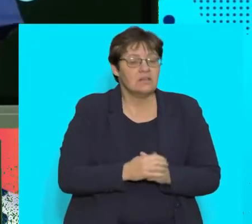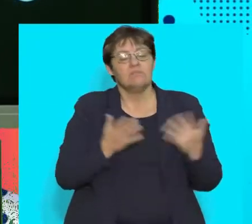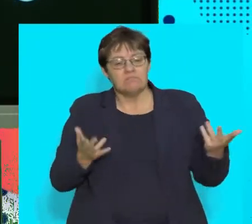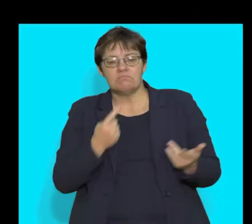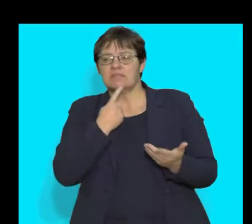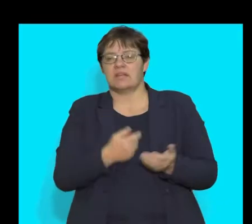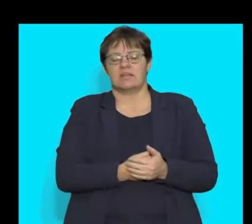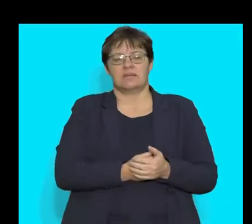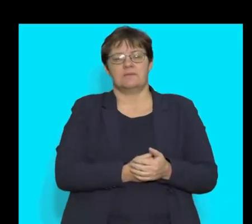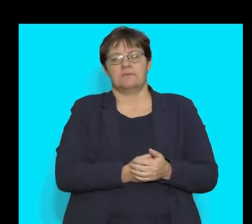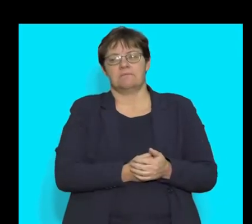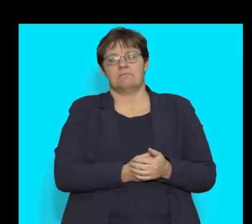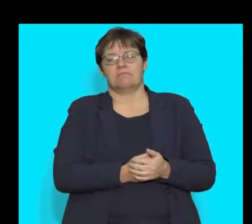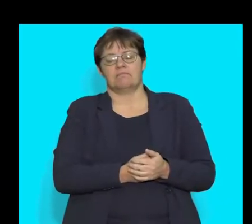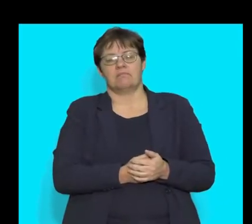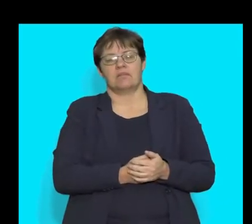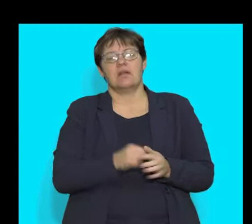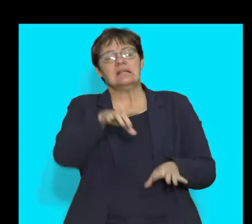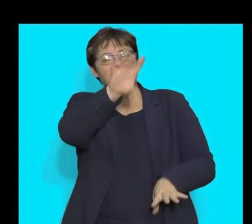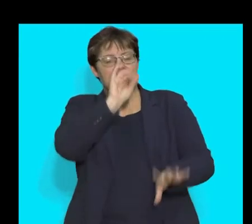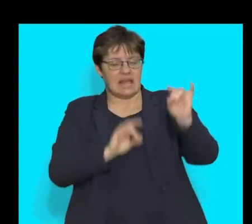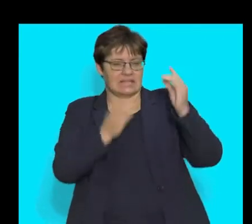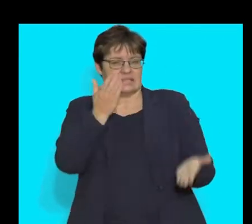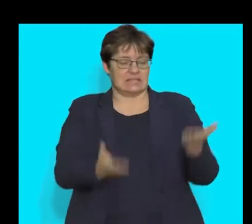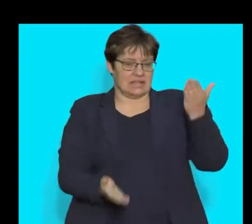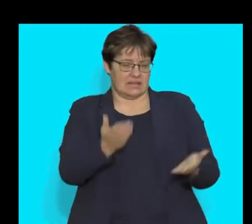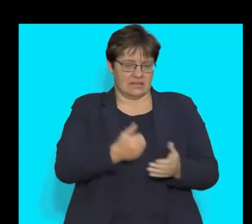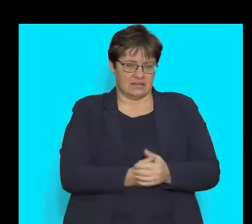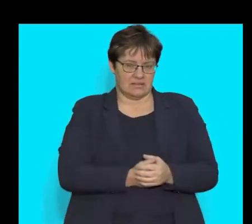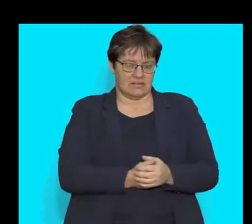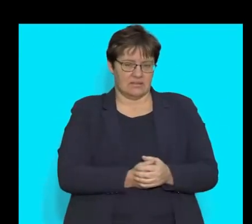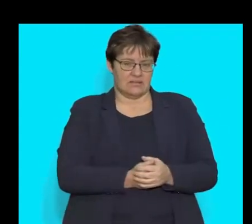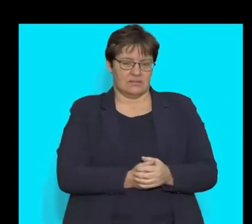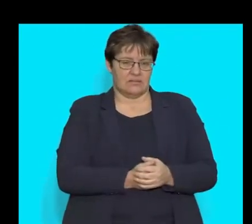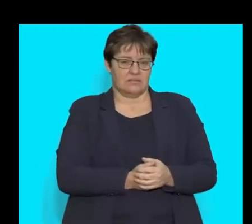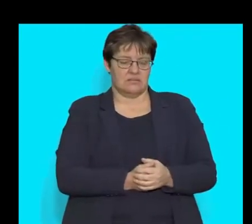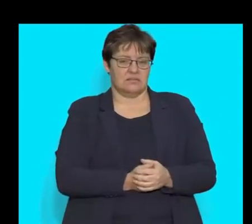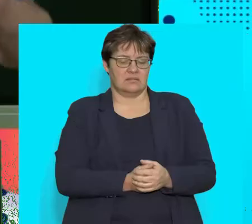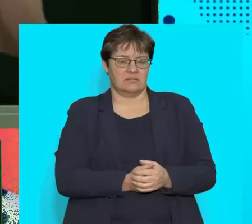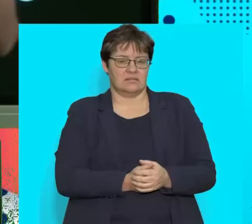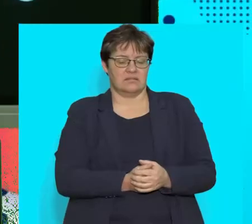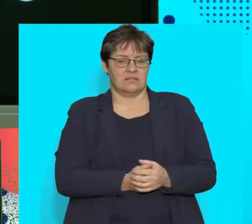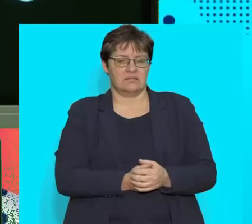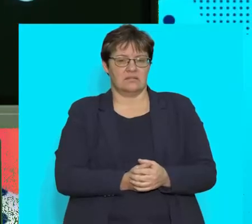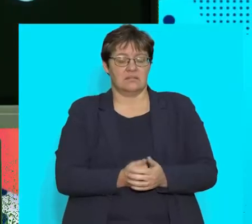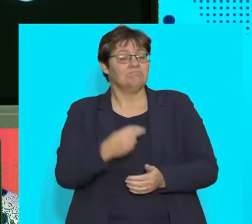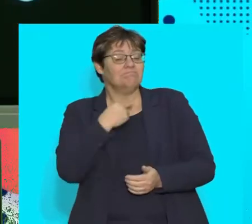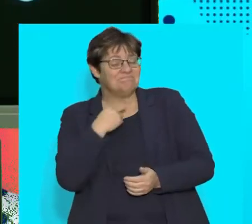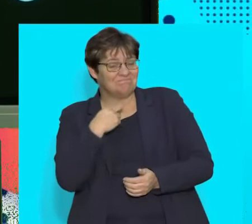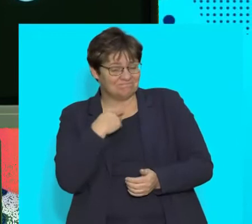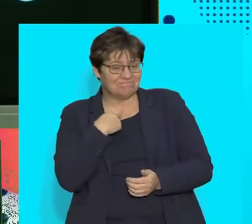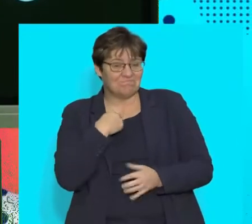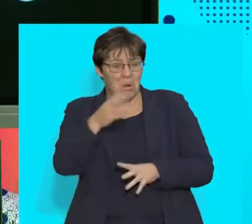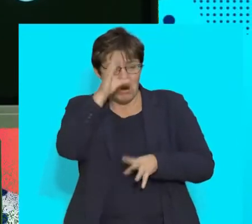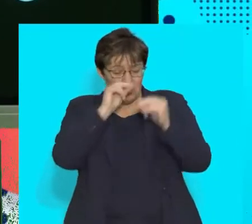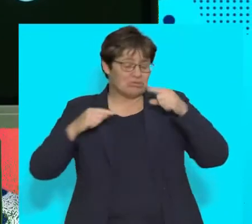you've said something about selecting the scale. Now, unfortunately, this is an area that a